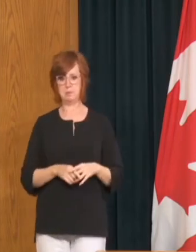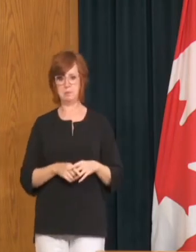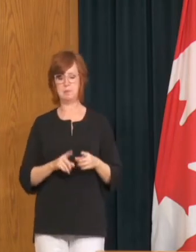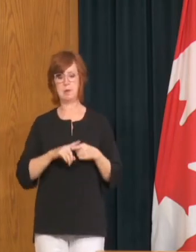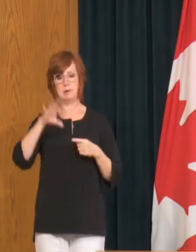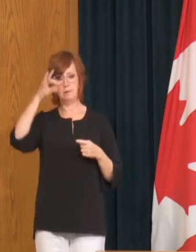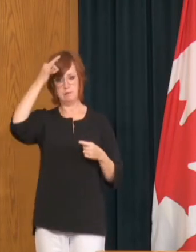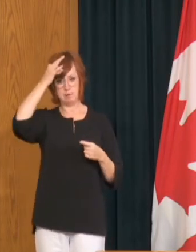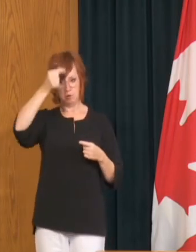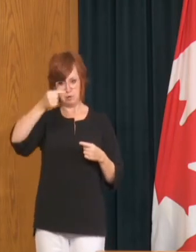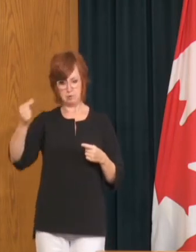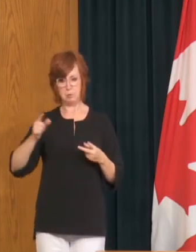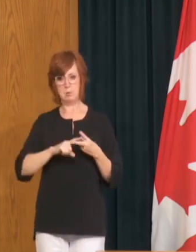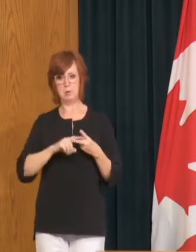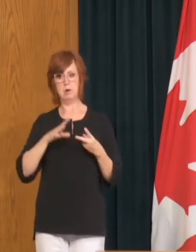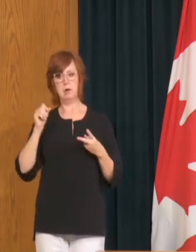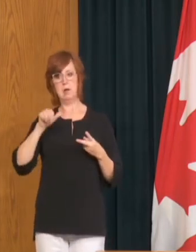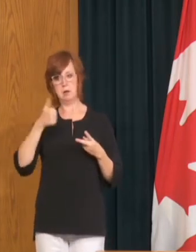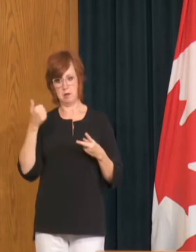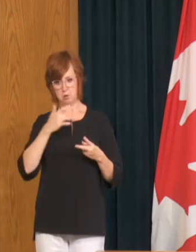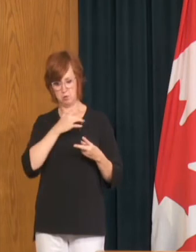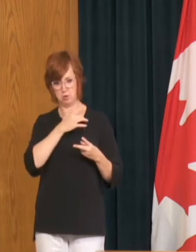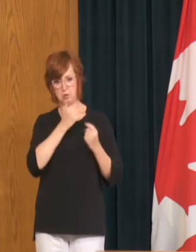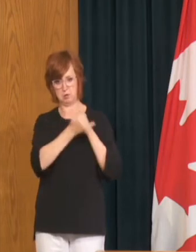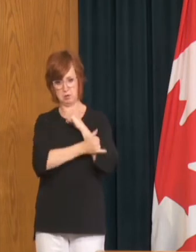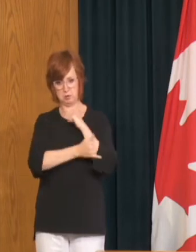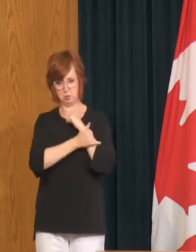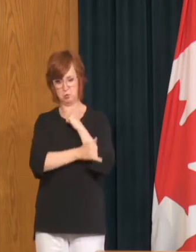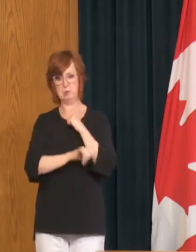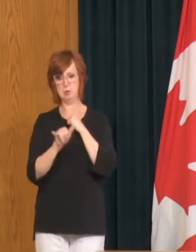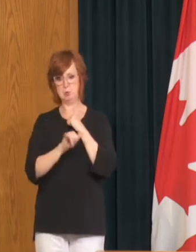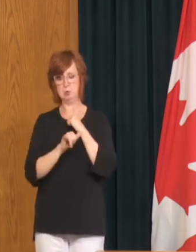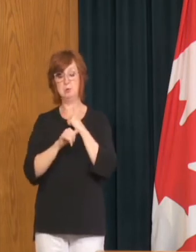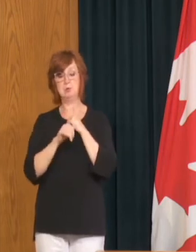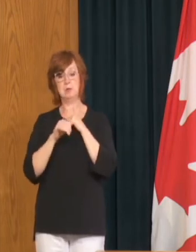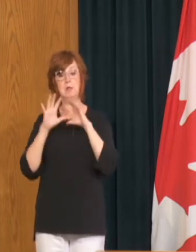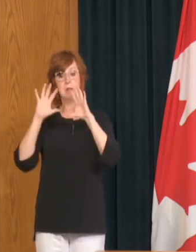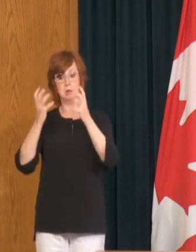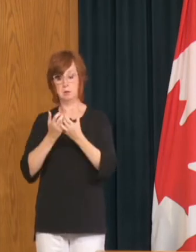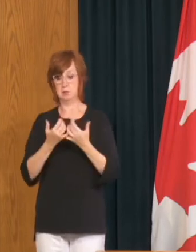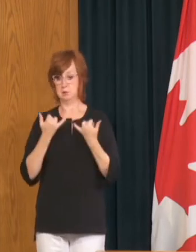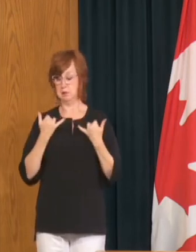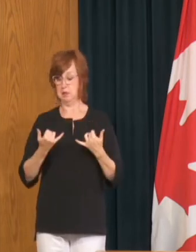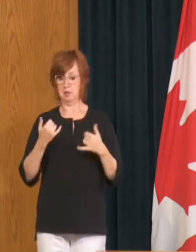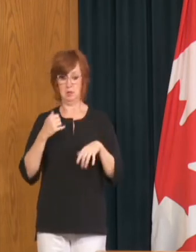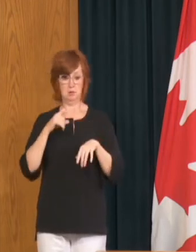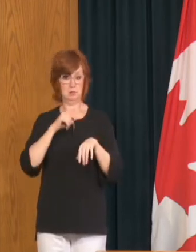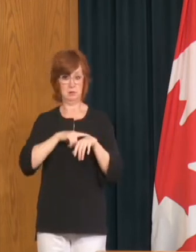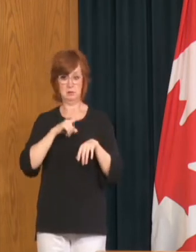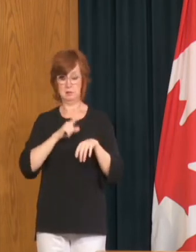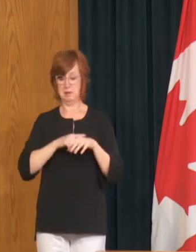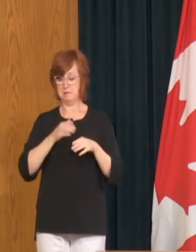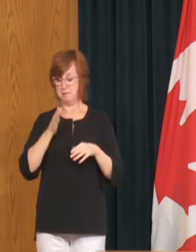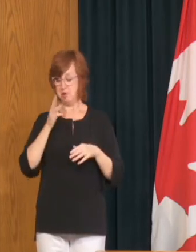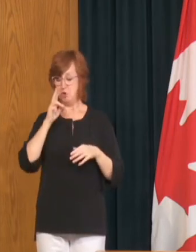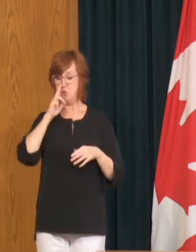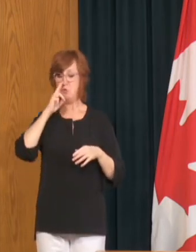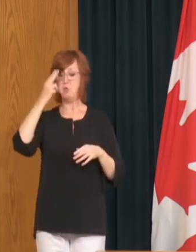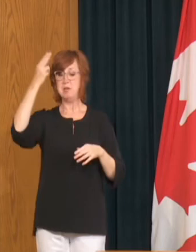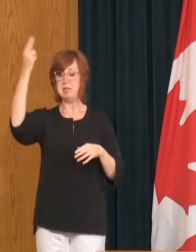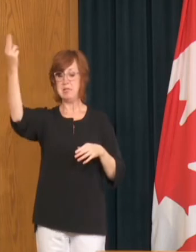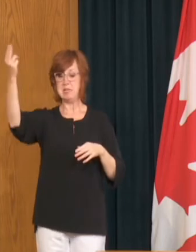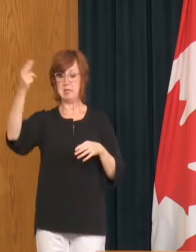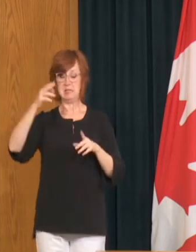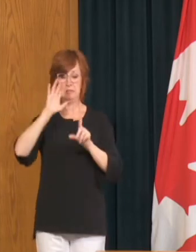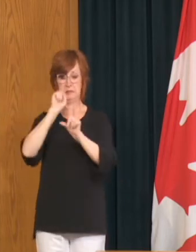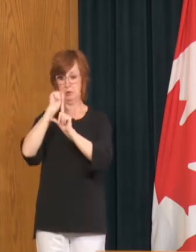other nations around the world are doing the same. This is a time of unrest. This is an unprecedented time. I